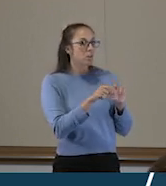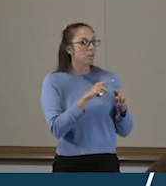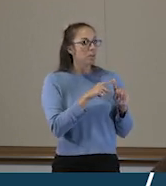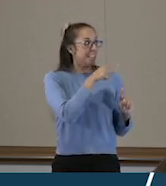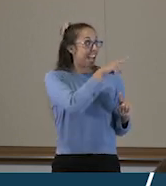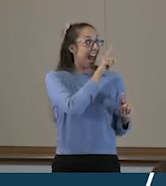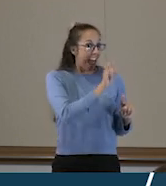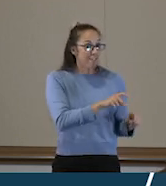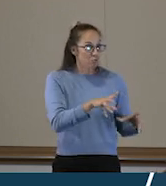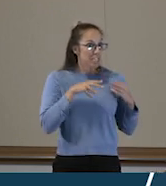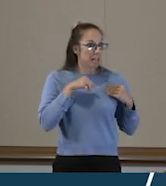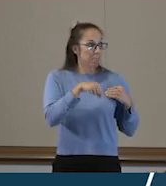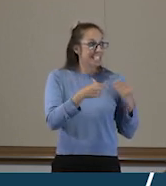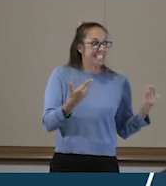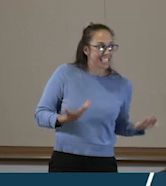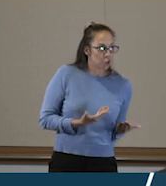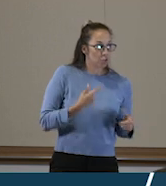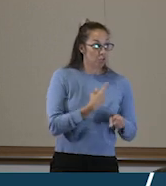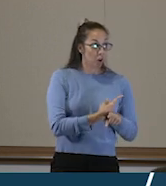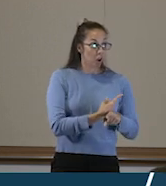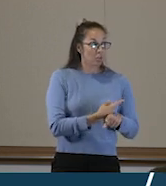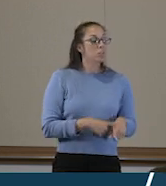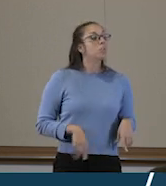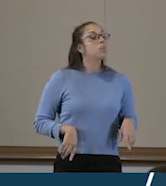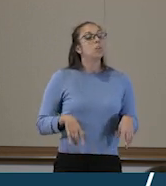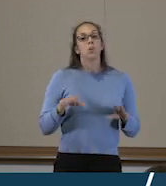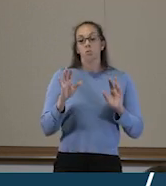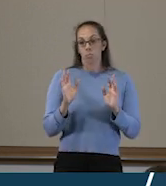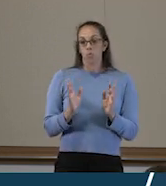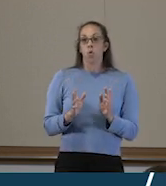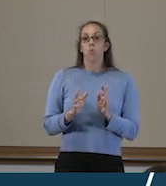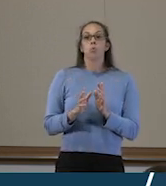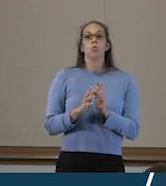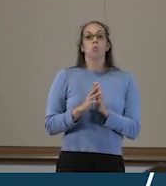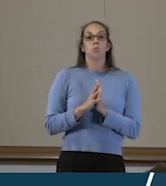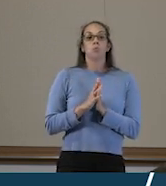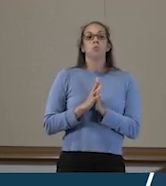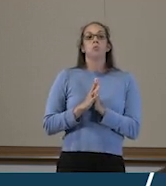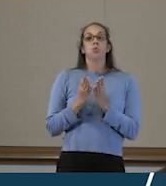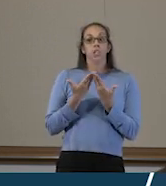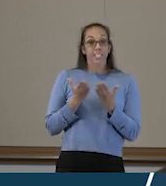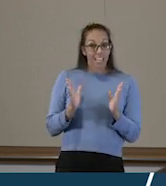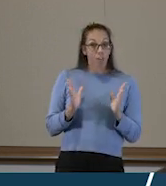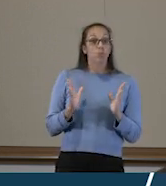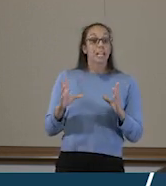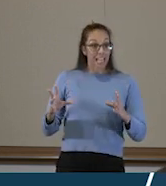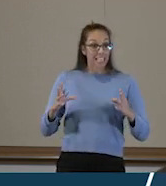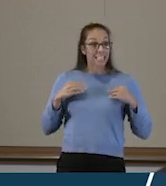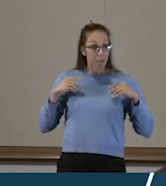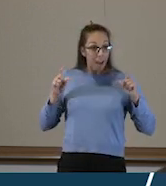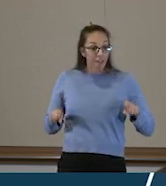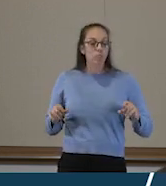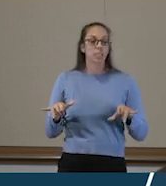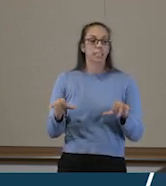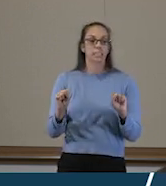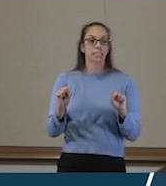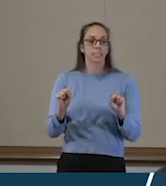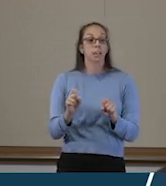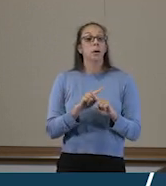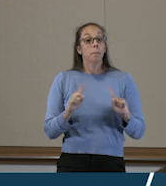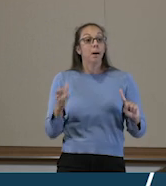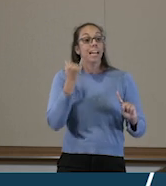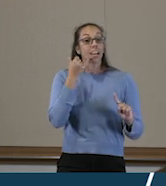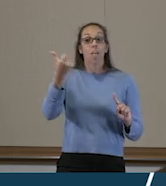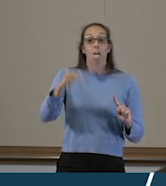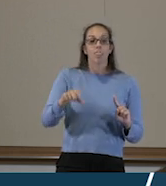it, correct? So if they so they generally have to, yes. If they reject it, they must tell you why in